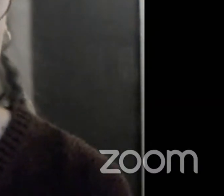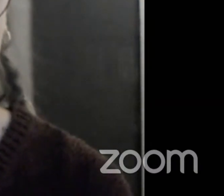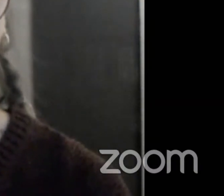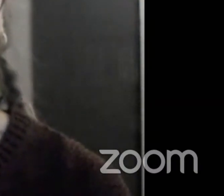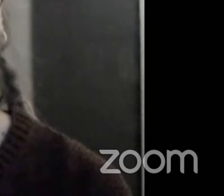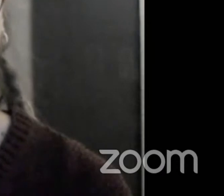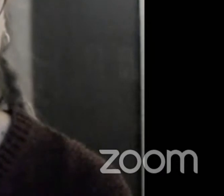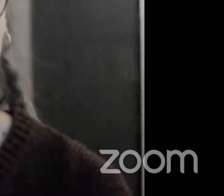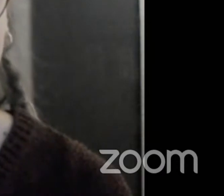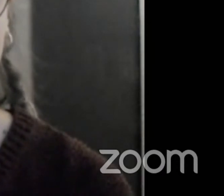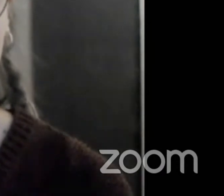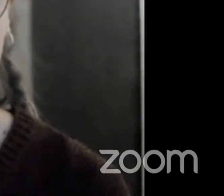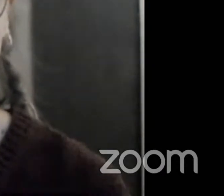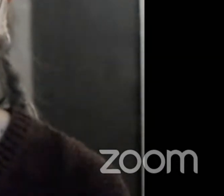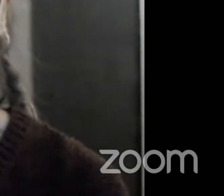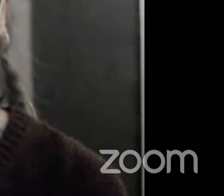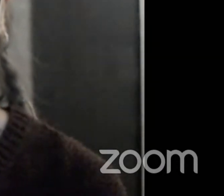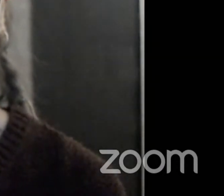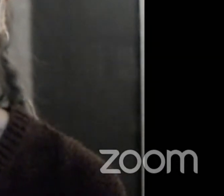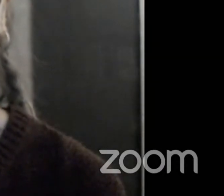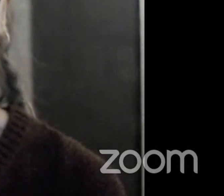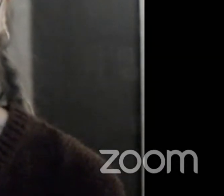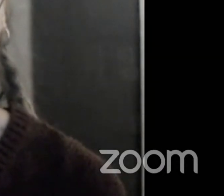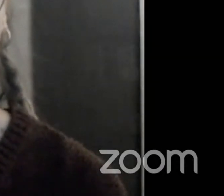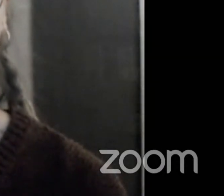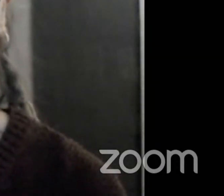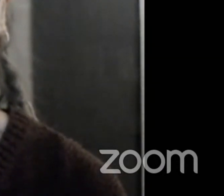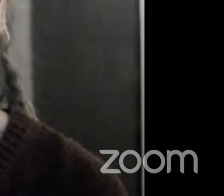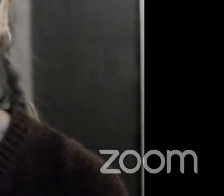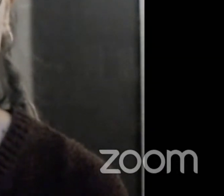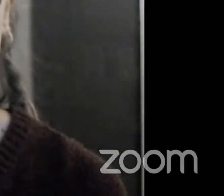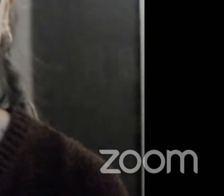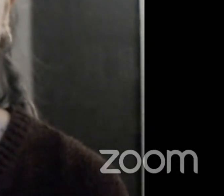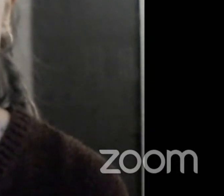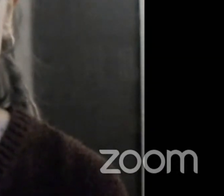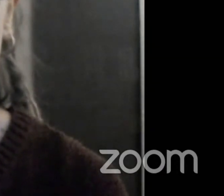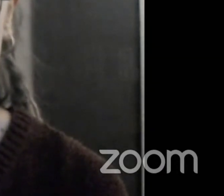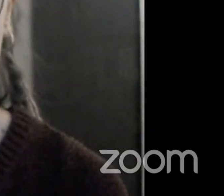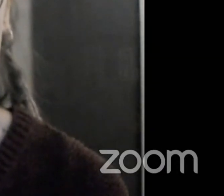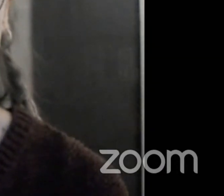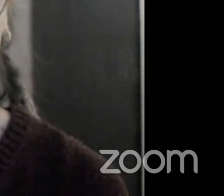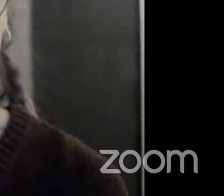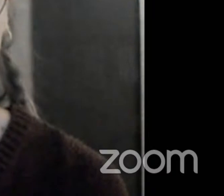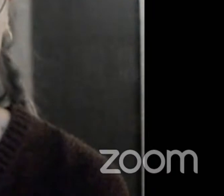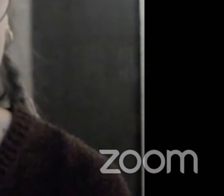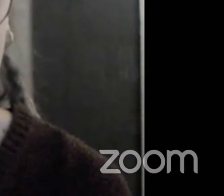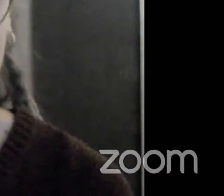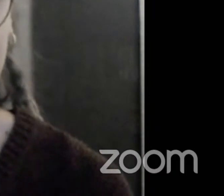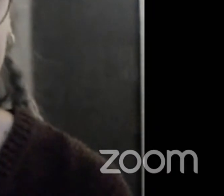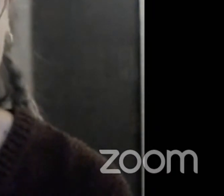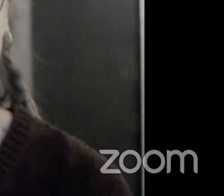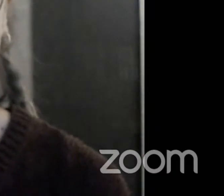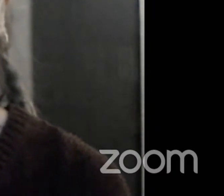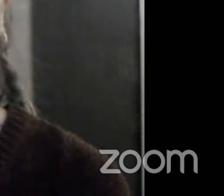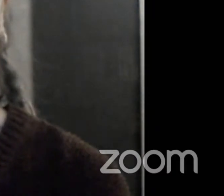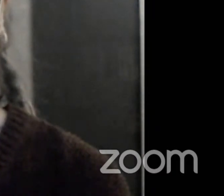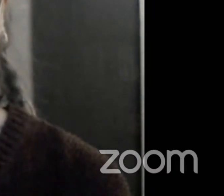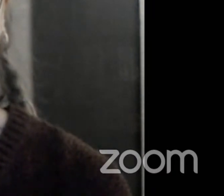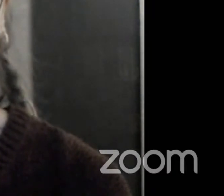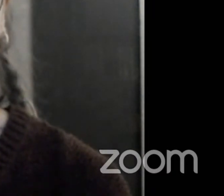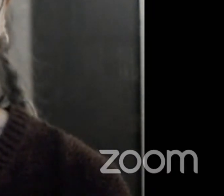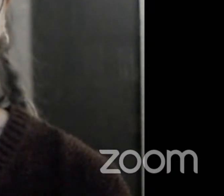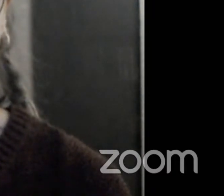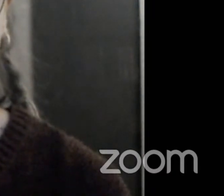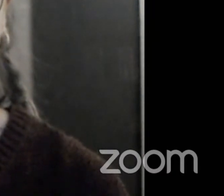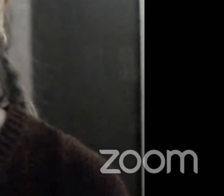course, some questions arise, especially about power and responsibility. So we are